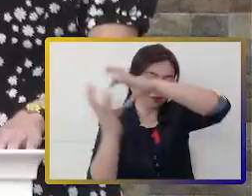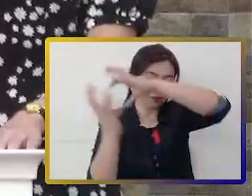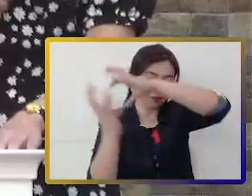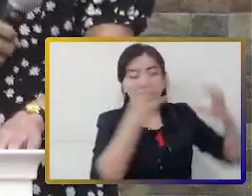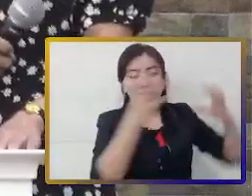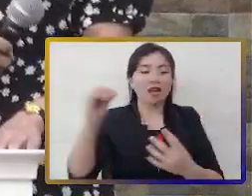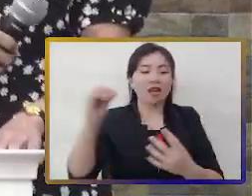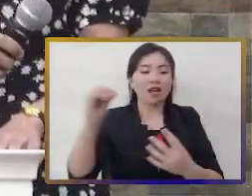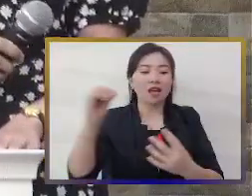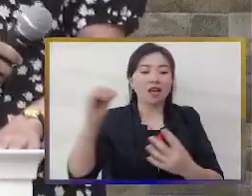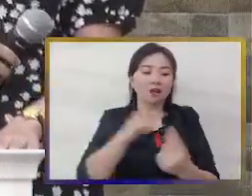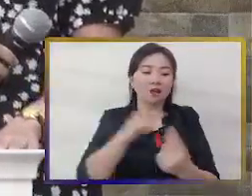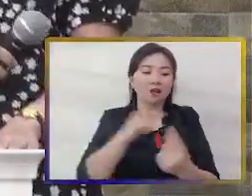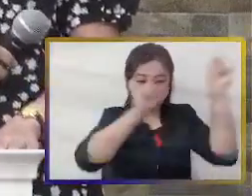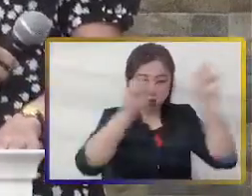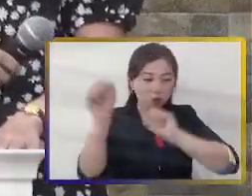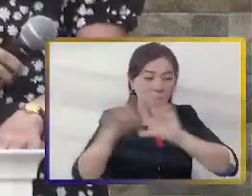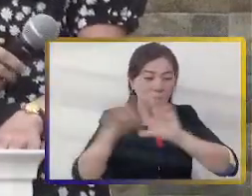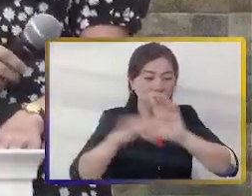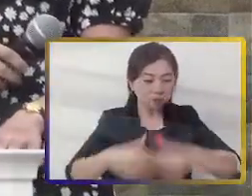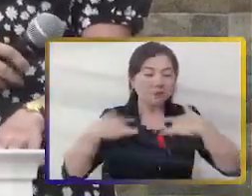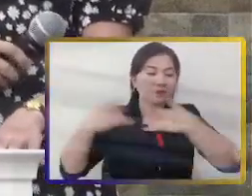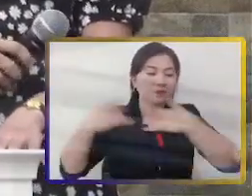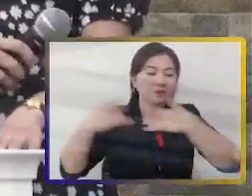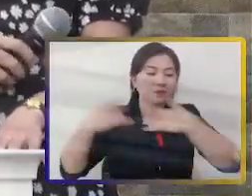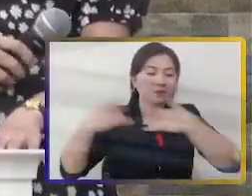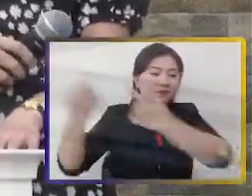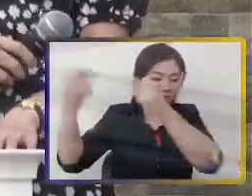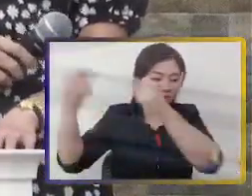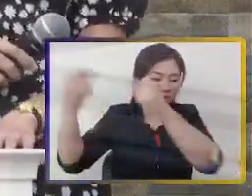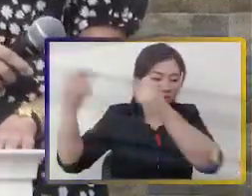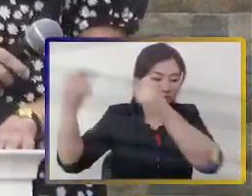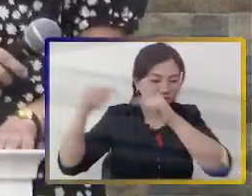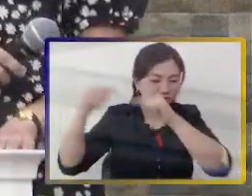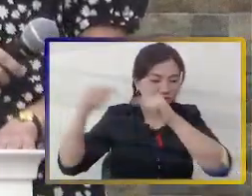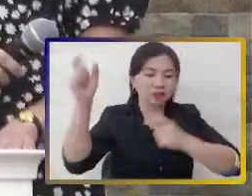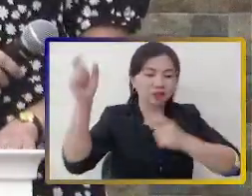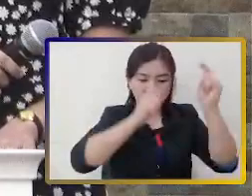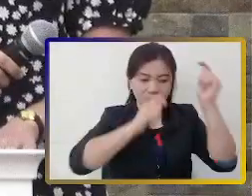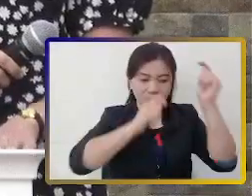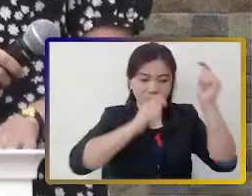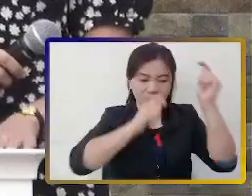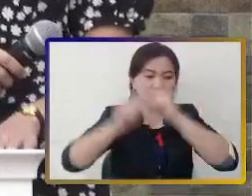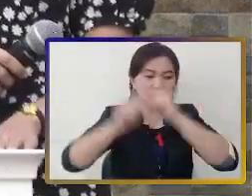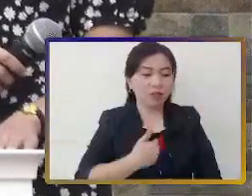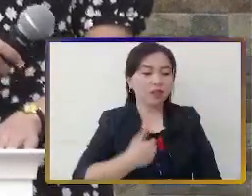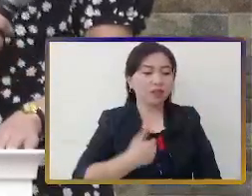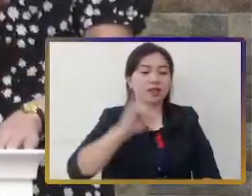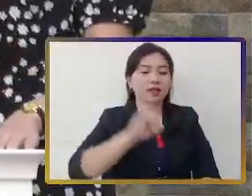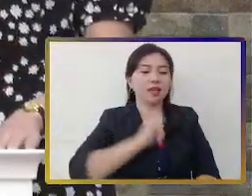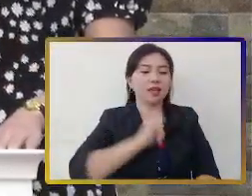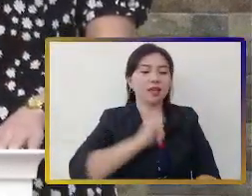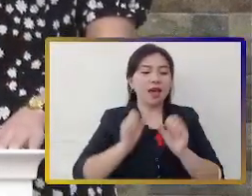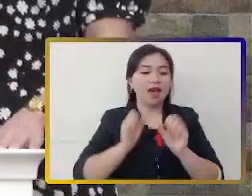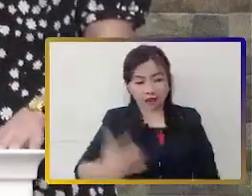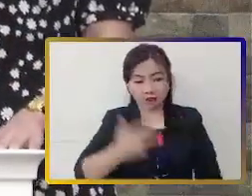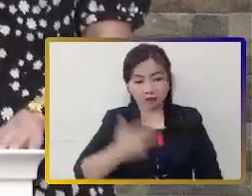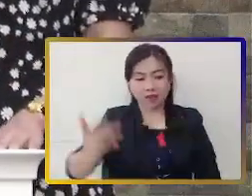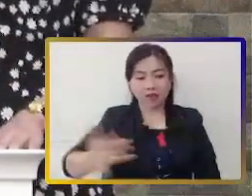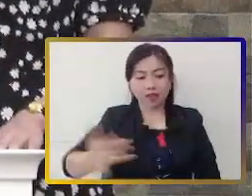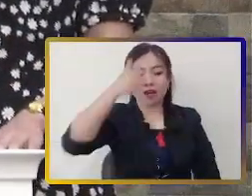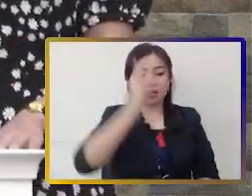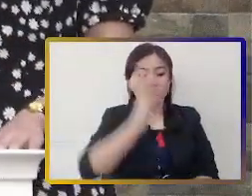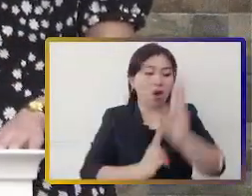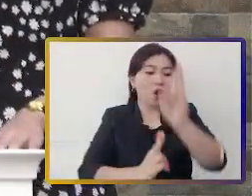clouds. And when the storms of life come crashing in and trouble me, I can